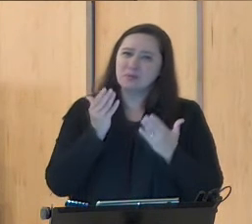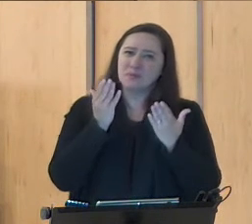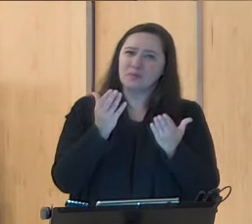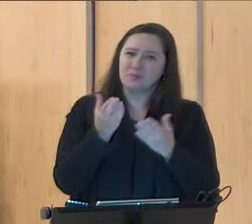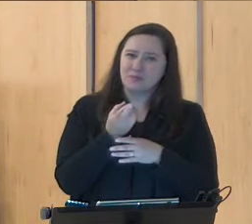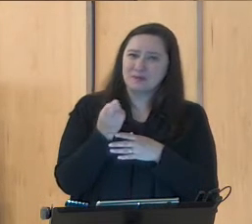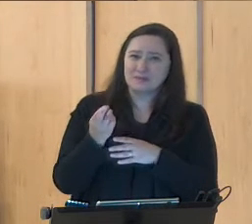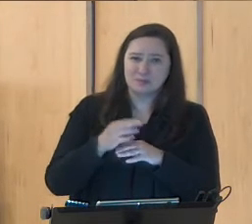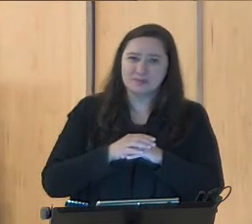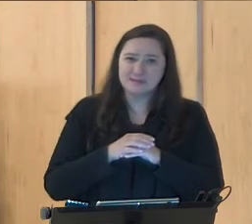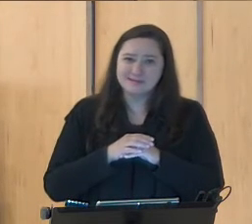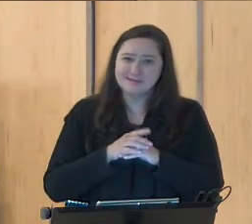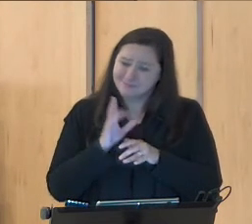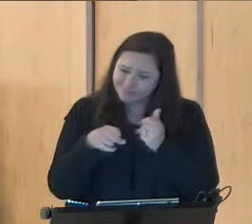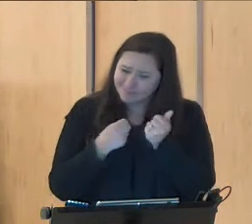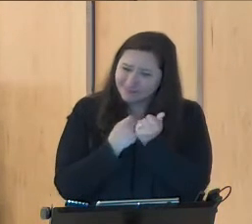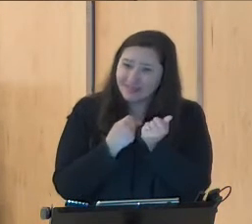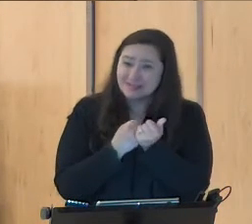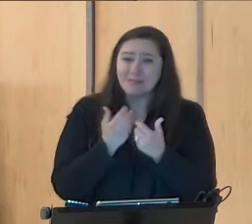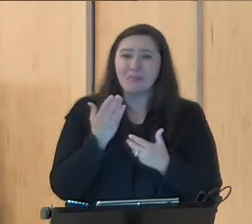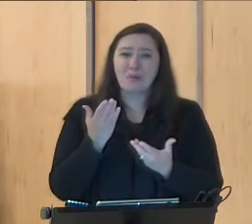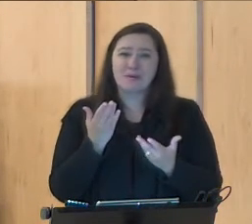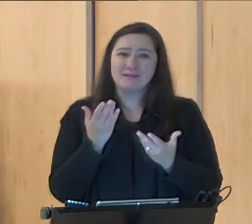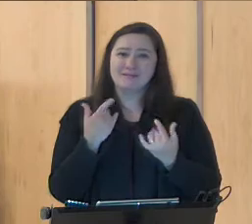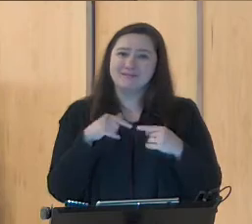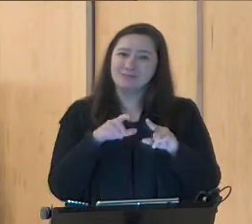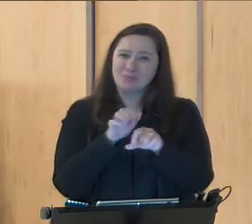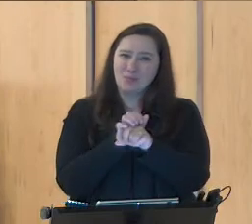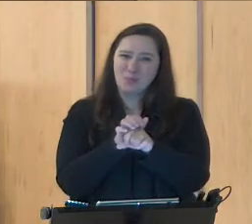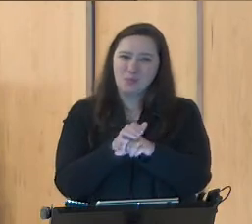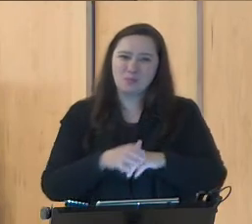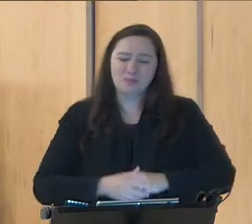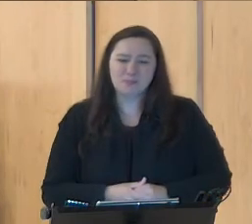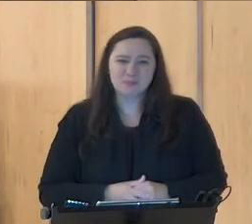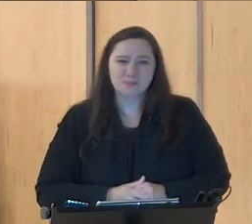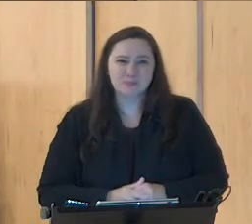to support those messengers in their work.